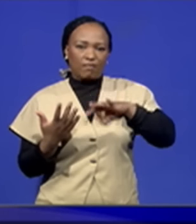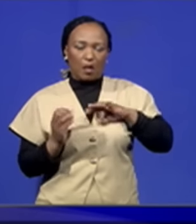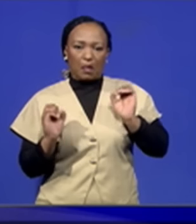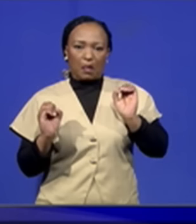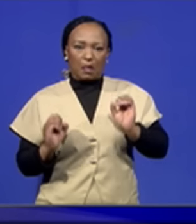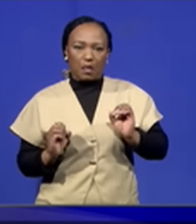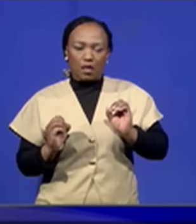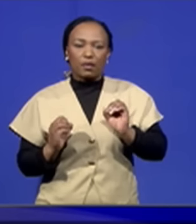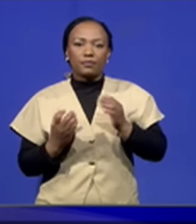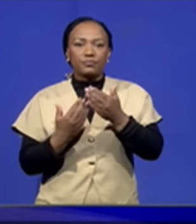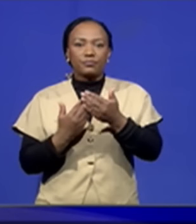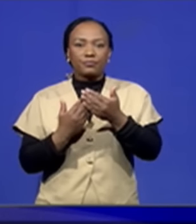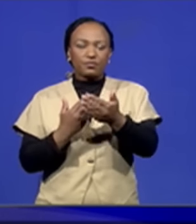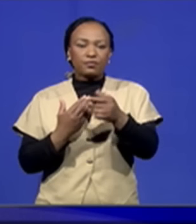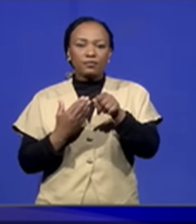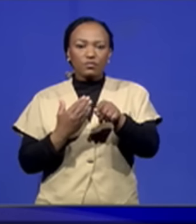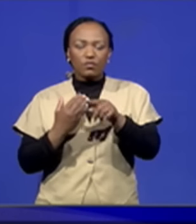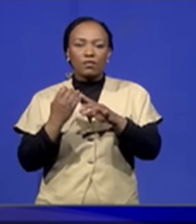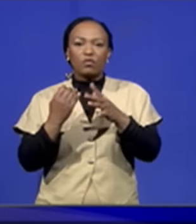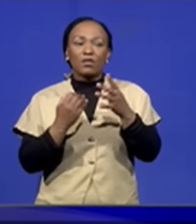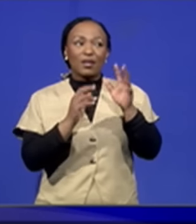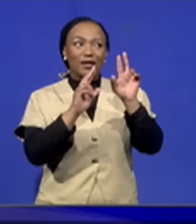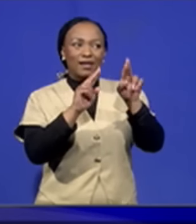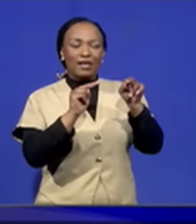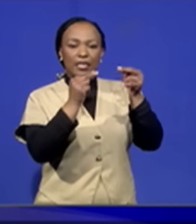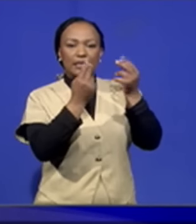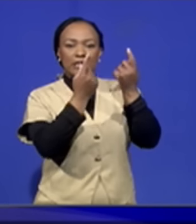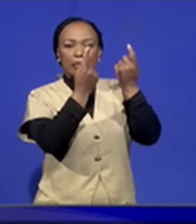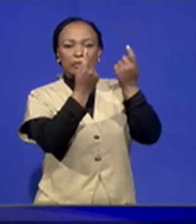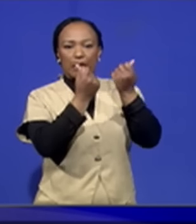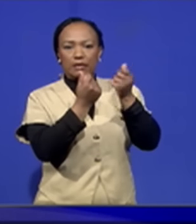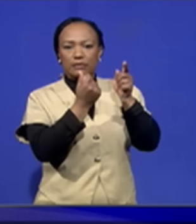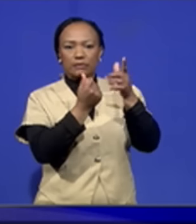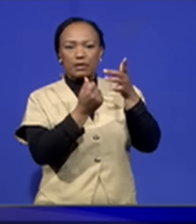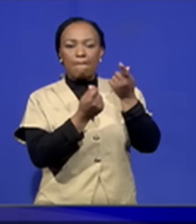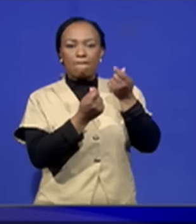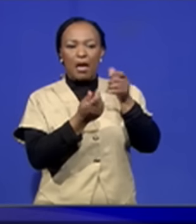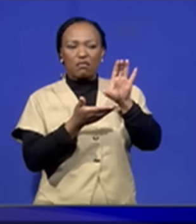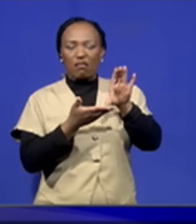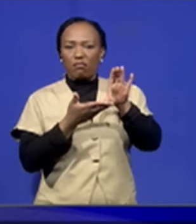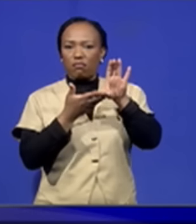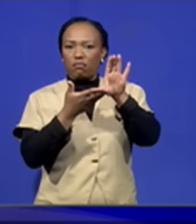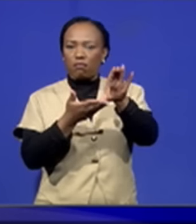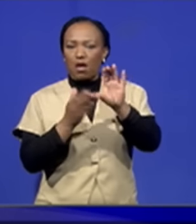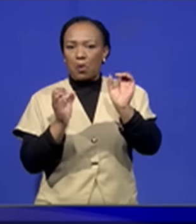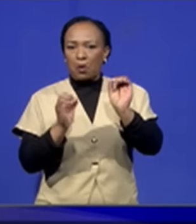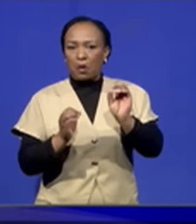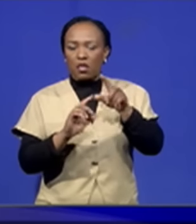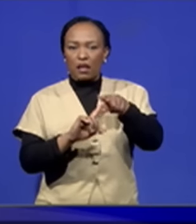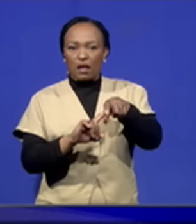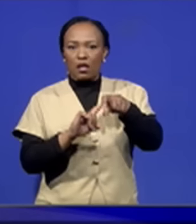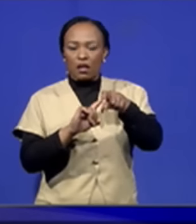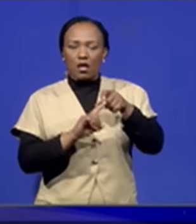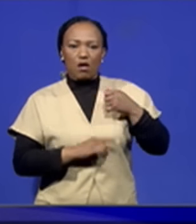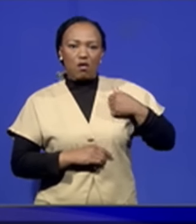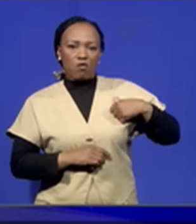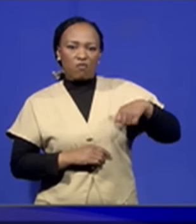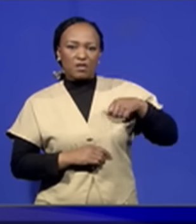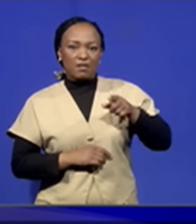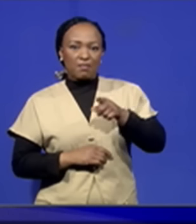atla morago ga gore kantoro ya matlotlo e swetse go sekega matlotlo a tlaleletso a dimmasepala di